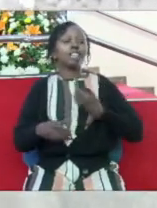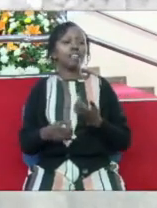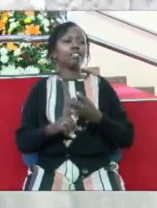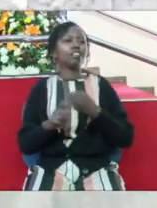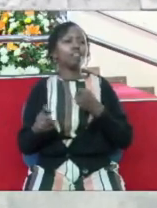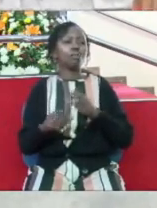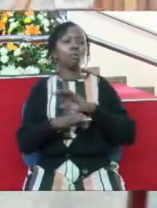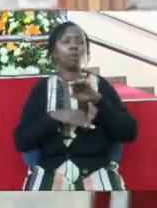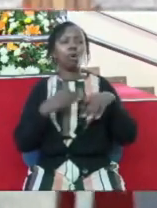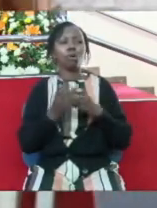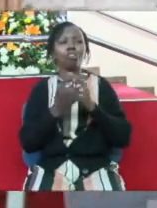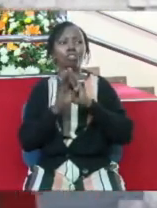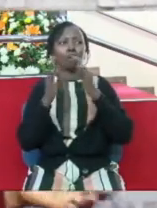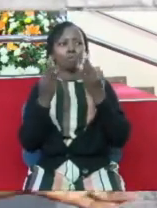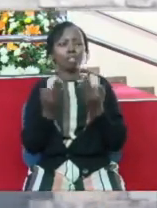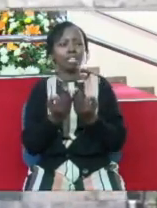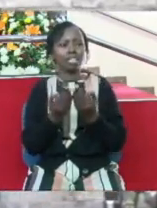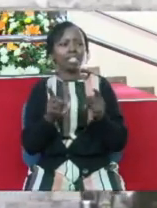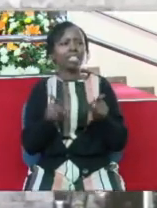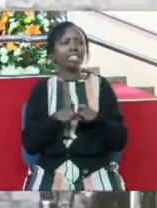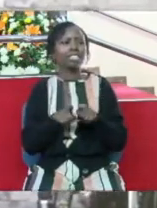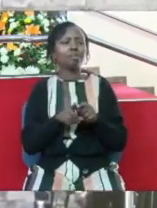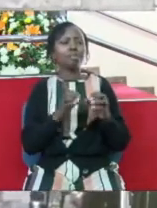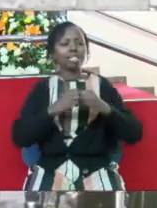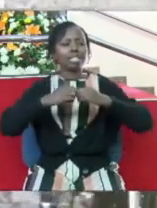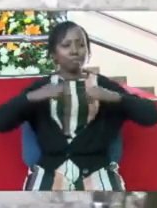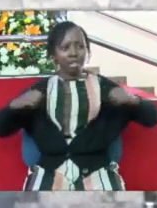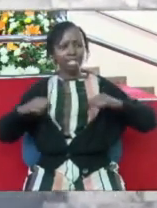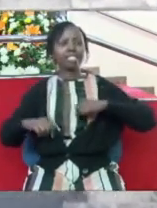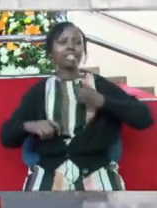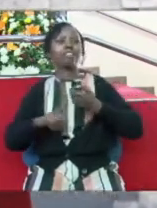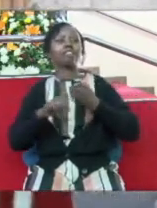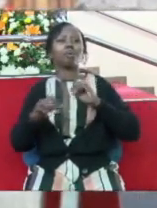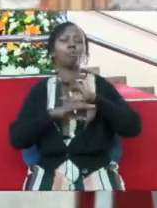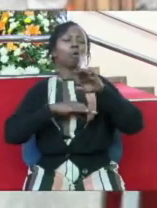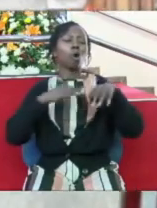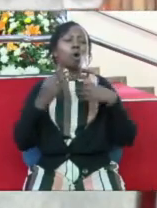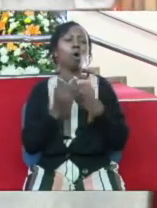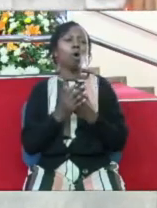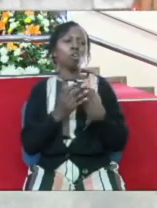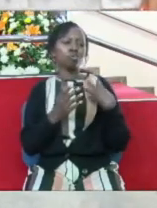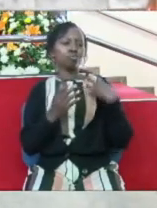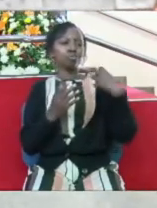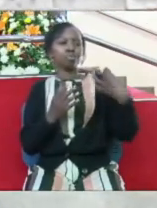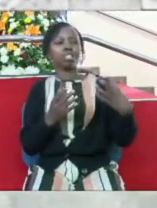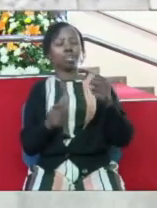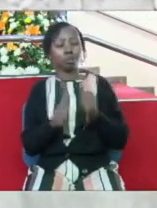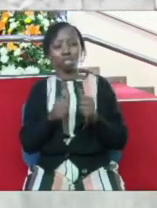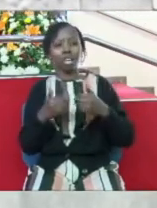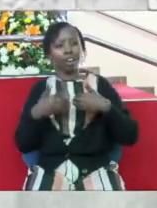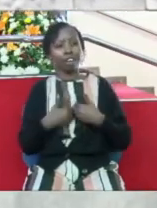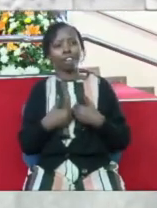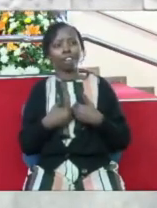He emptied himself of every property that he had acquired from his uncle Laban. Akatoa mali yake yote ambayo alikuwa amepata kwenye mjomba wake. Forgot about